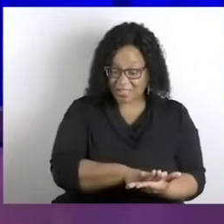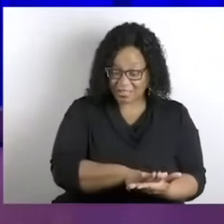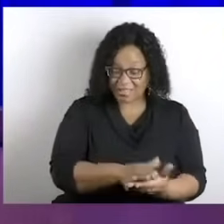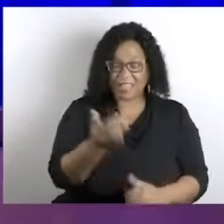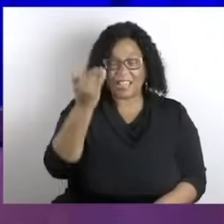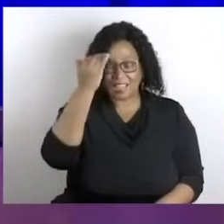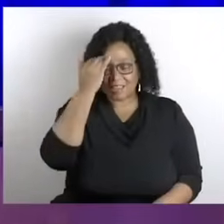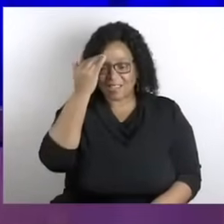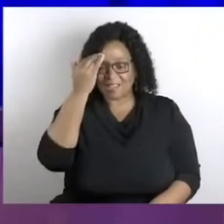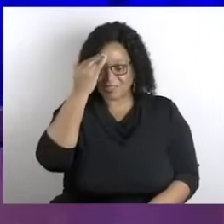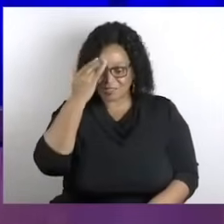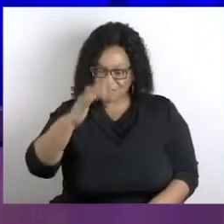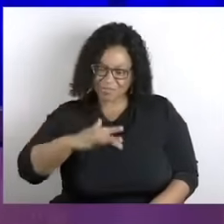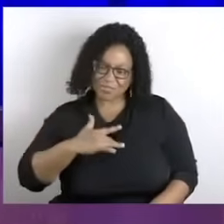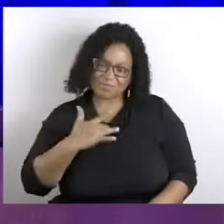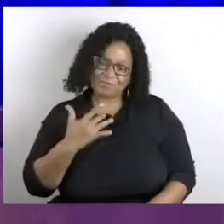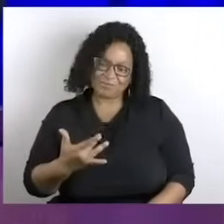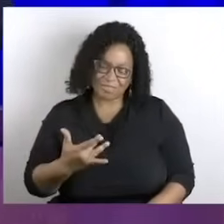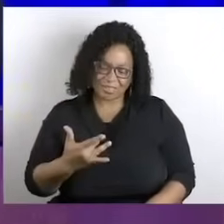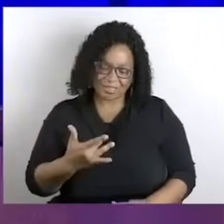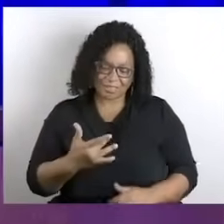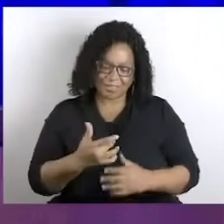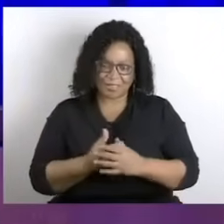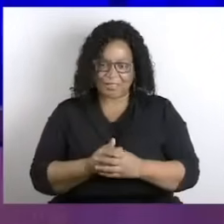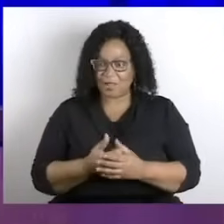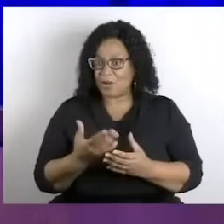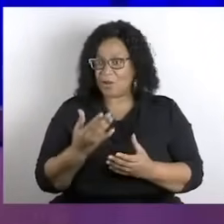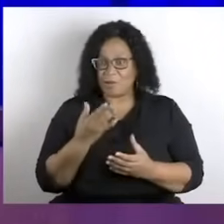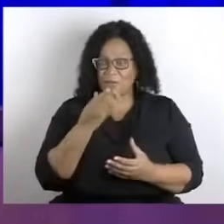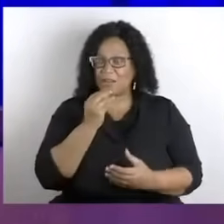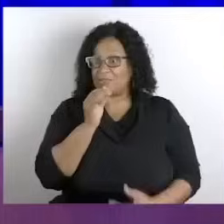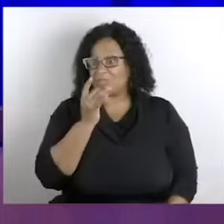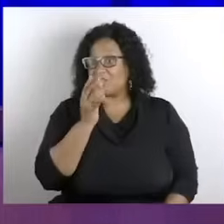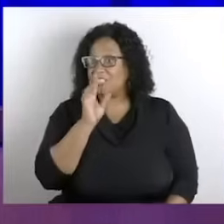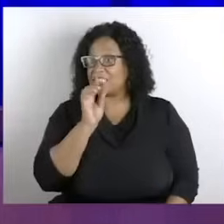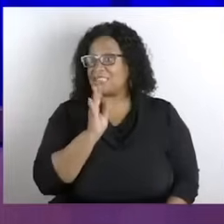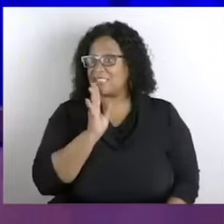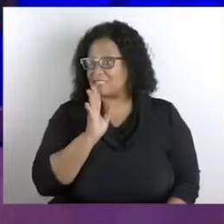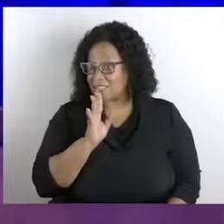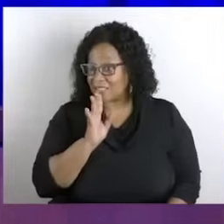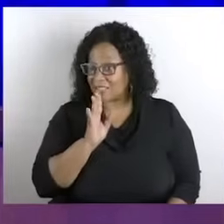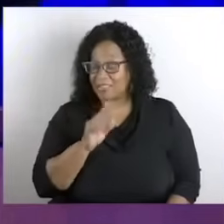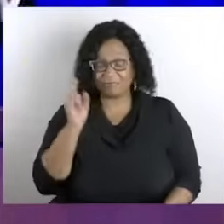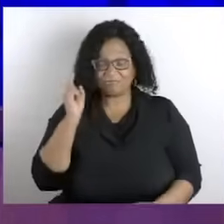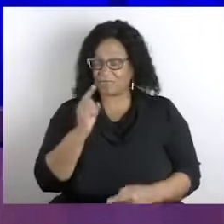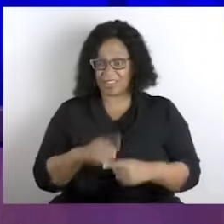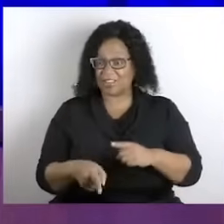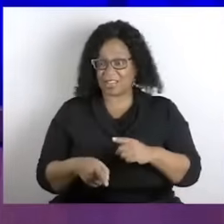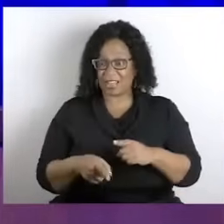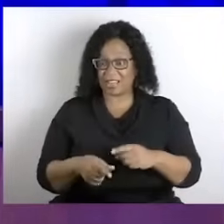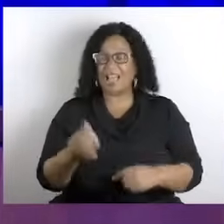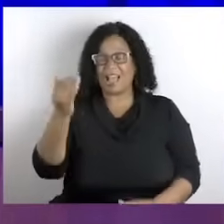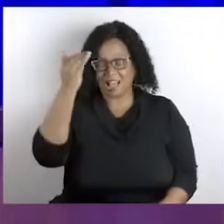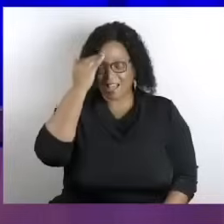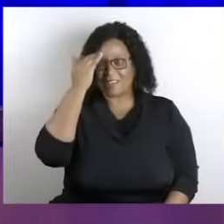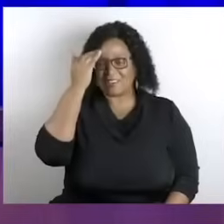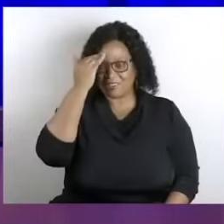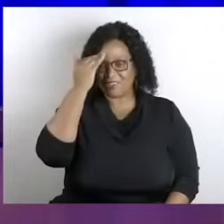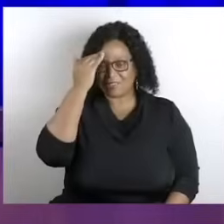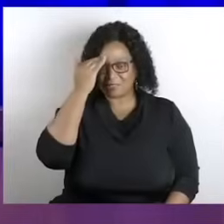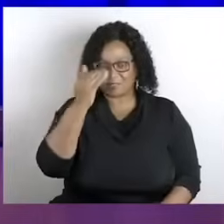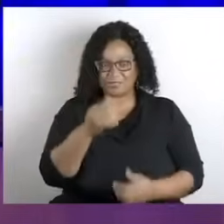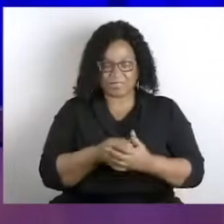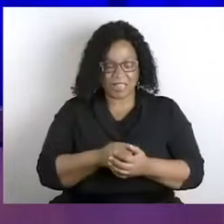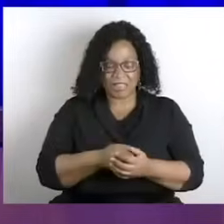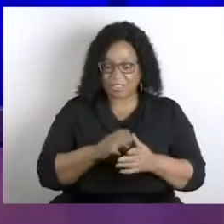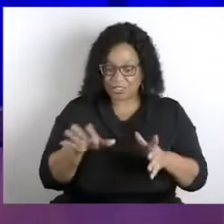know what you're feeling on the inside, whether you verbalize it or not. I know that dealing with the reality of not being able to get out